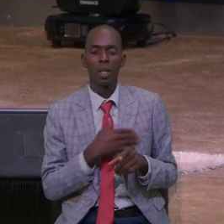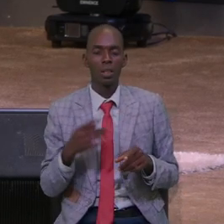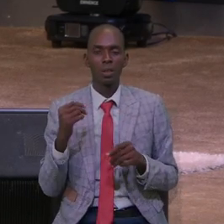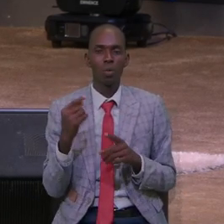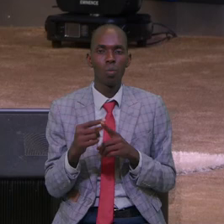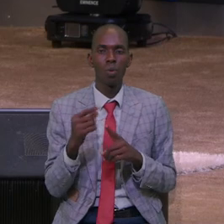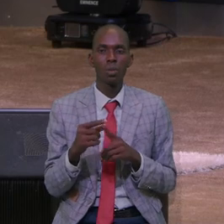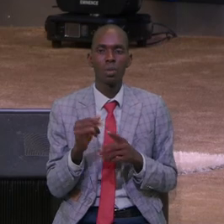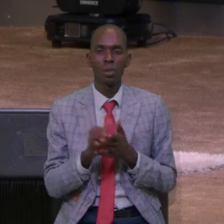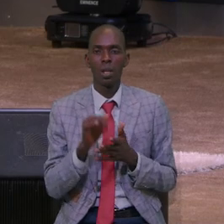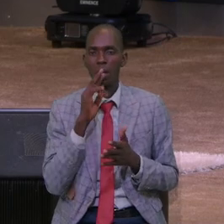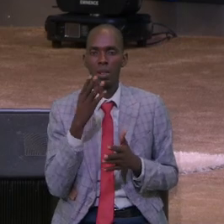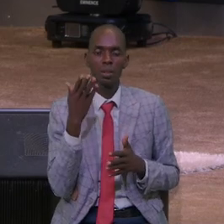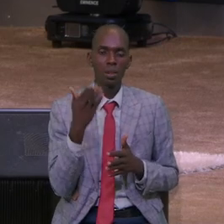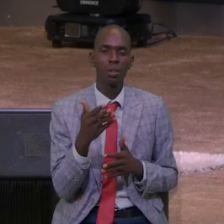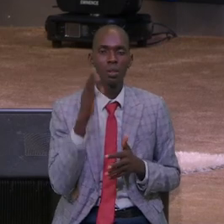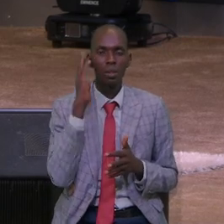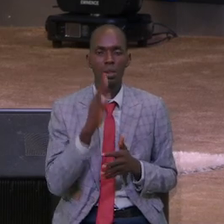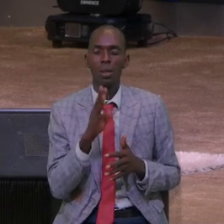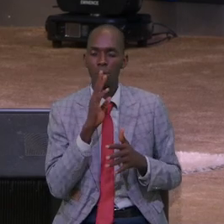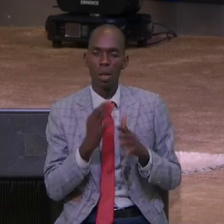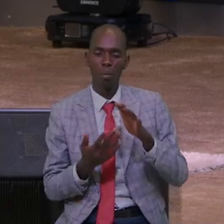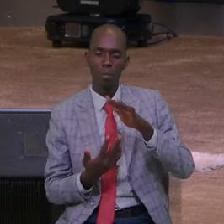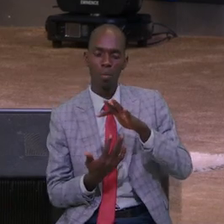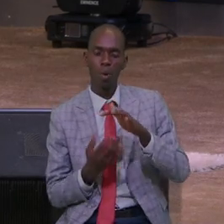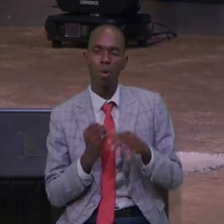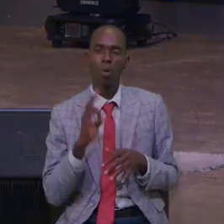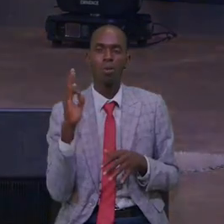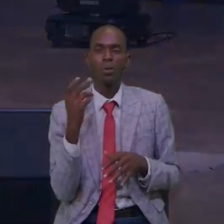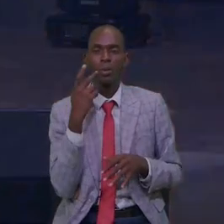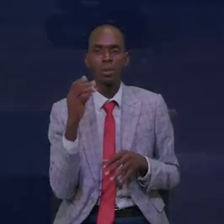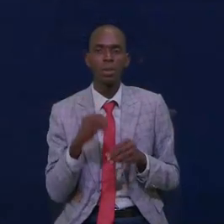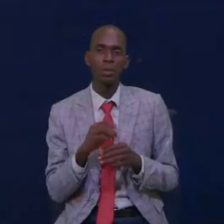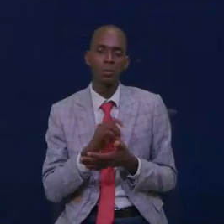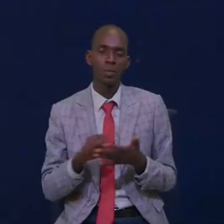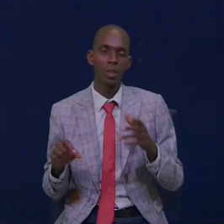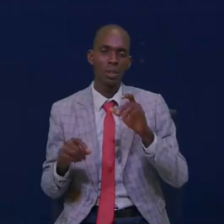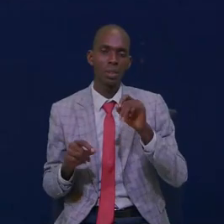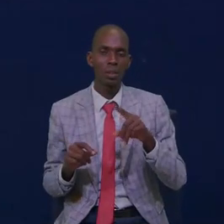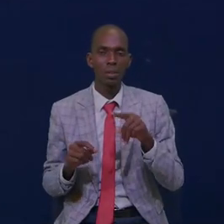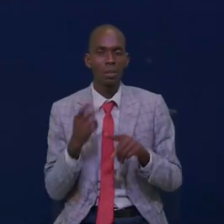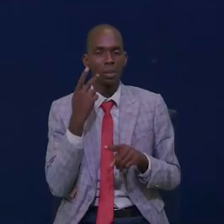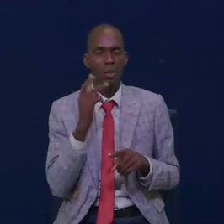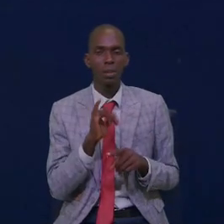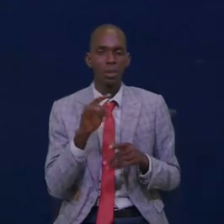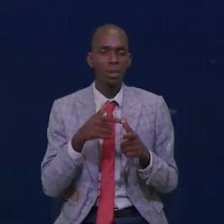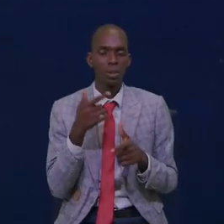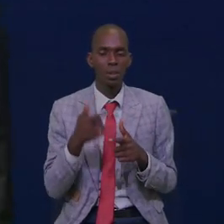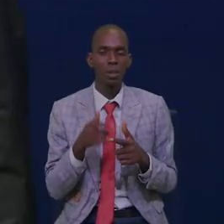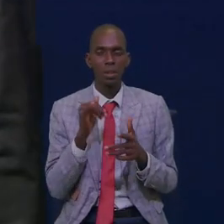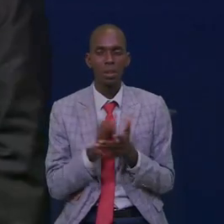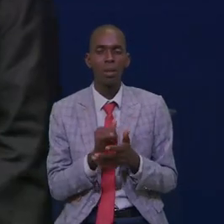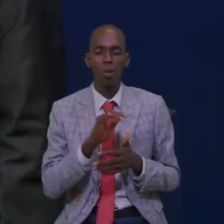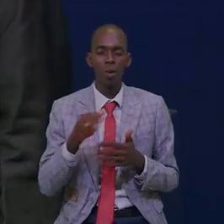therein shall be burnt up. In verse 11, seeing then that all these shall